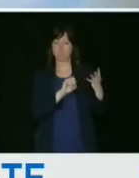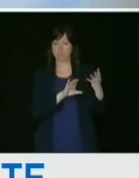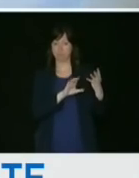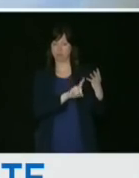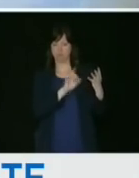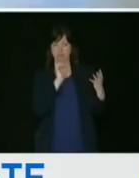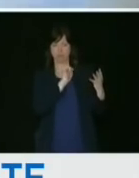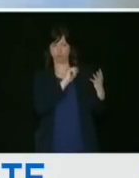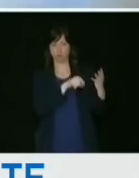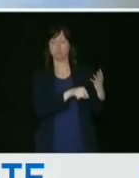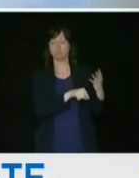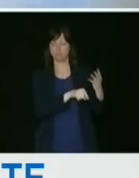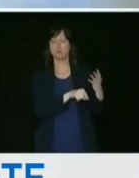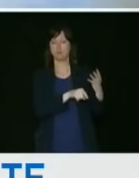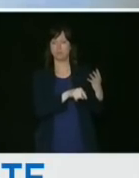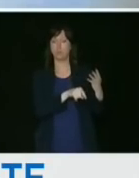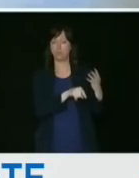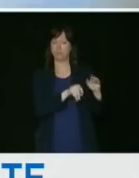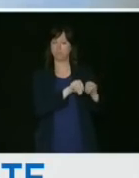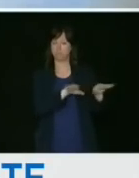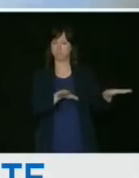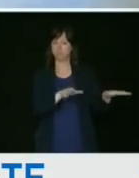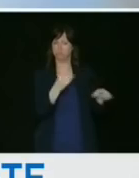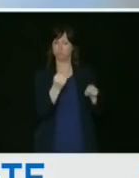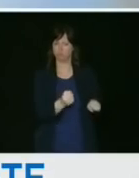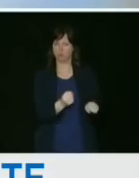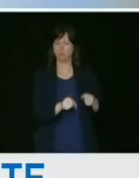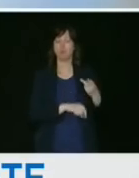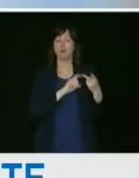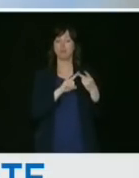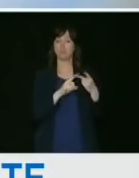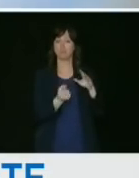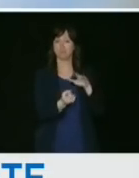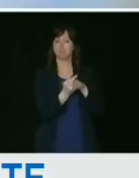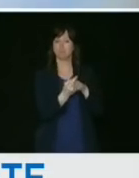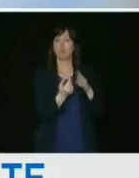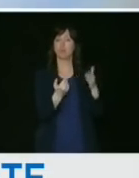now accounting for a large majority of cases, and the emergence of the